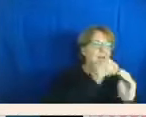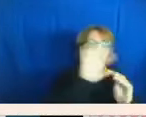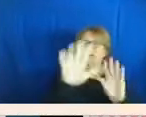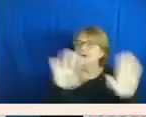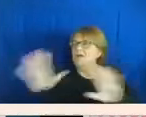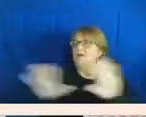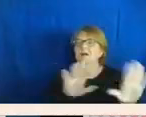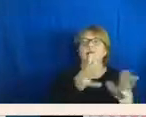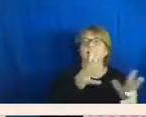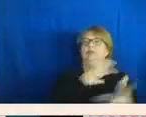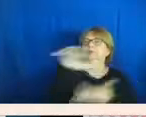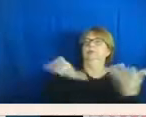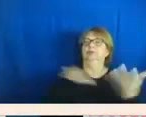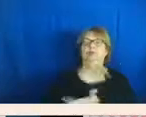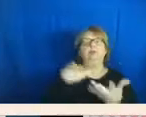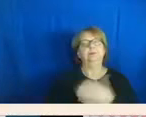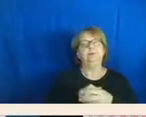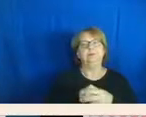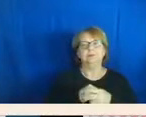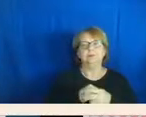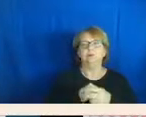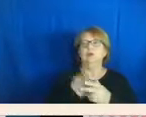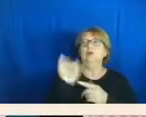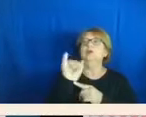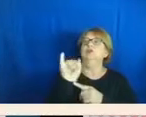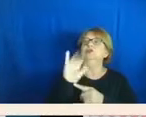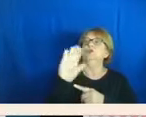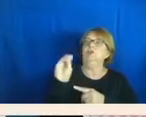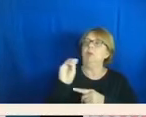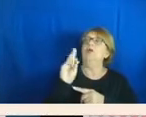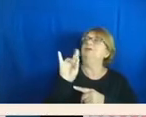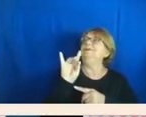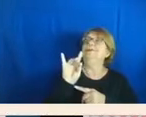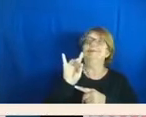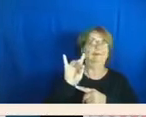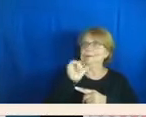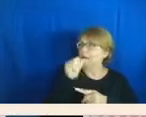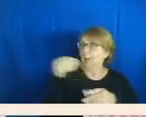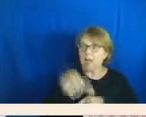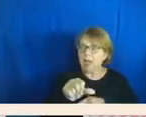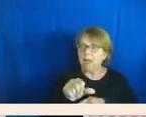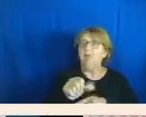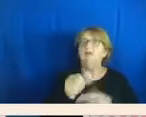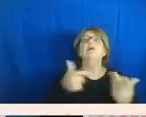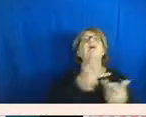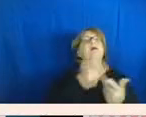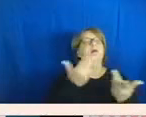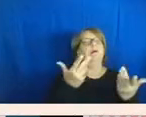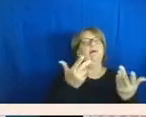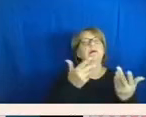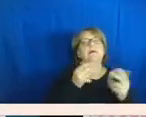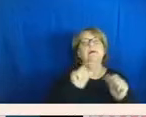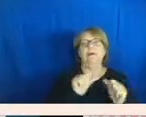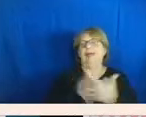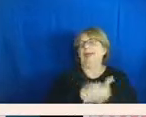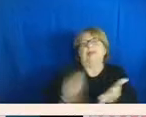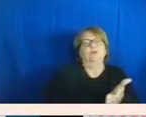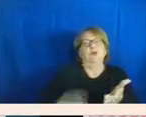And if the insurance company did fail to pay it, well, you can get it removed immediately from your report